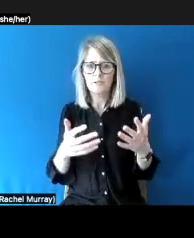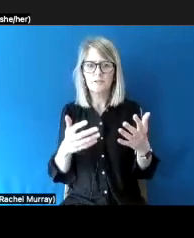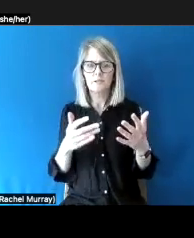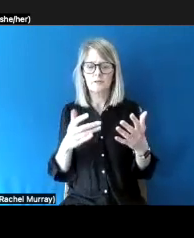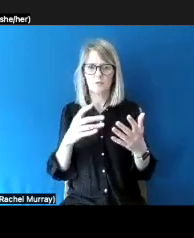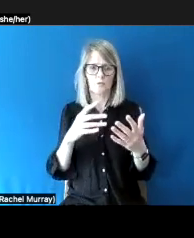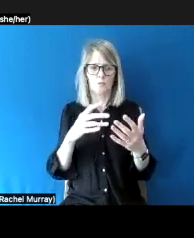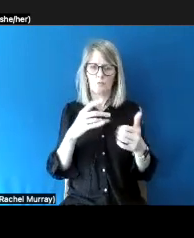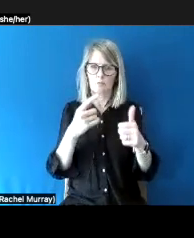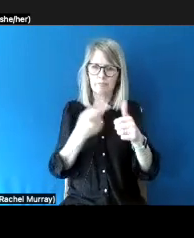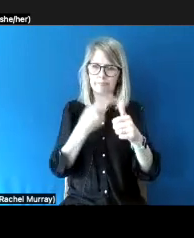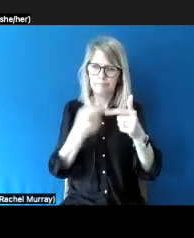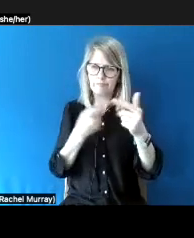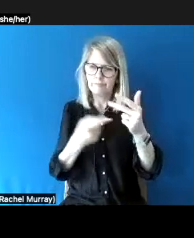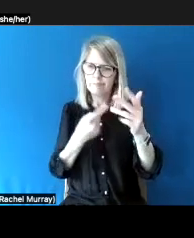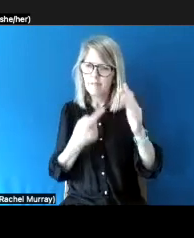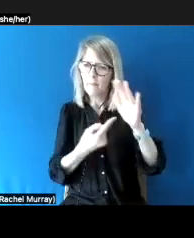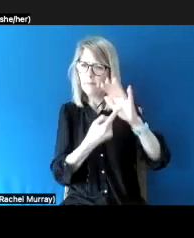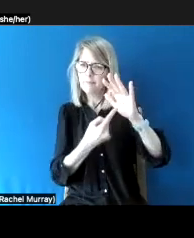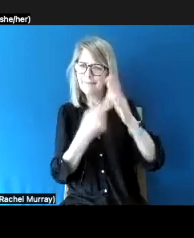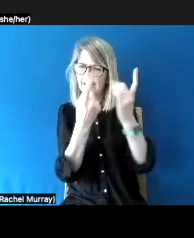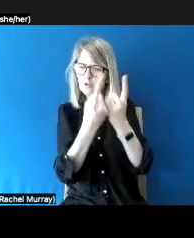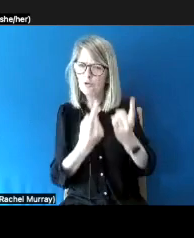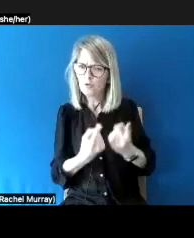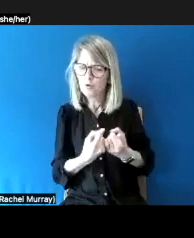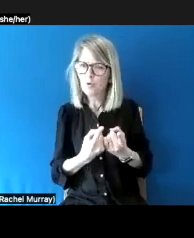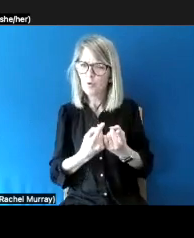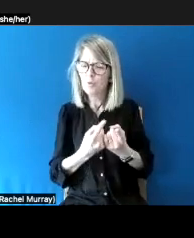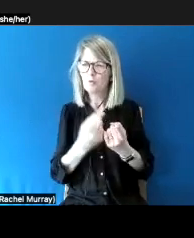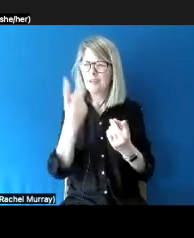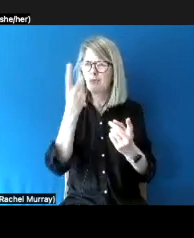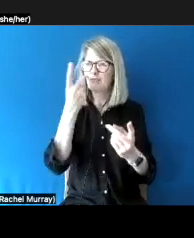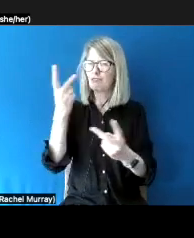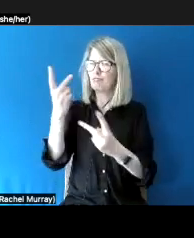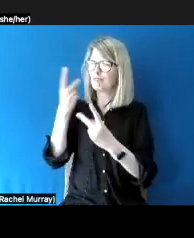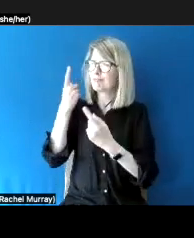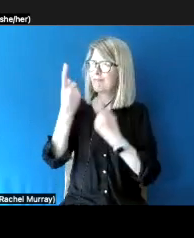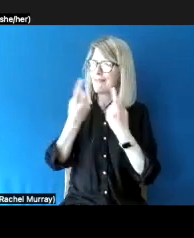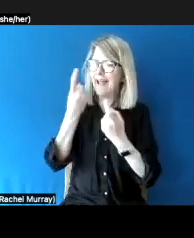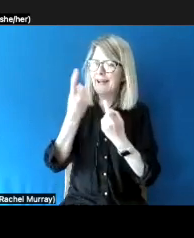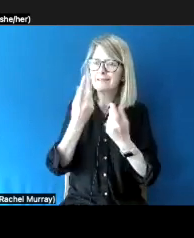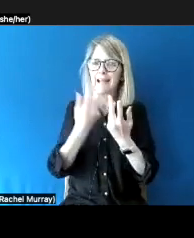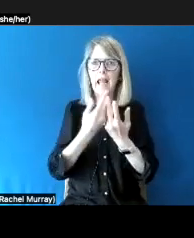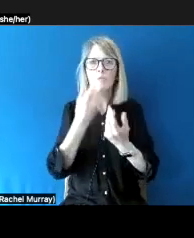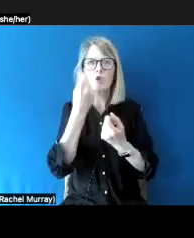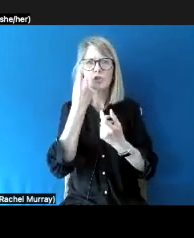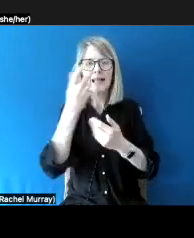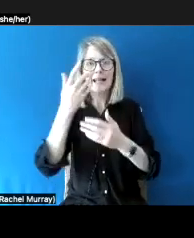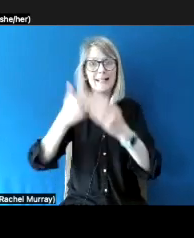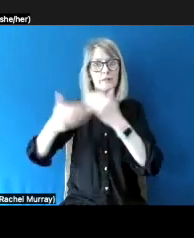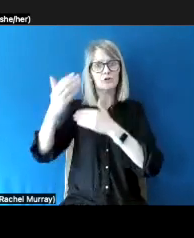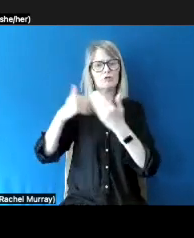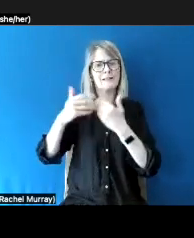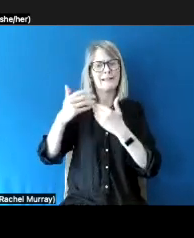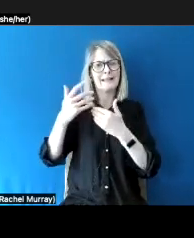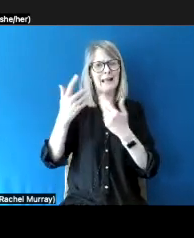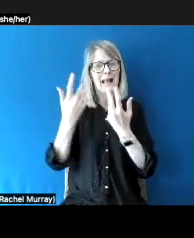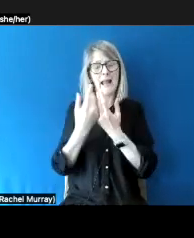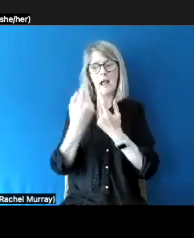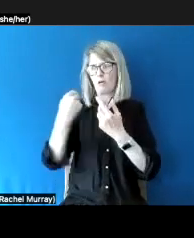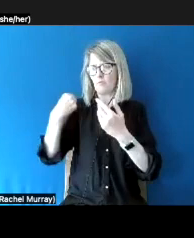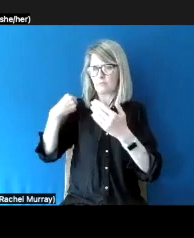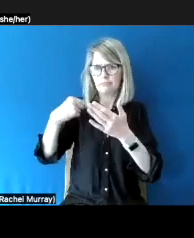key issues and try and reflect how we can understand history and how history shapes